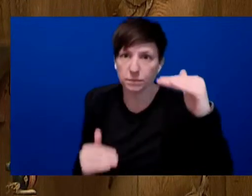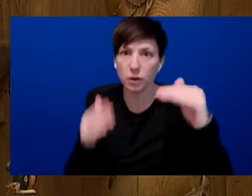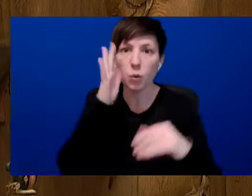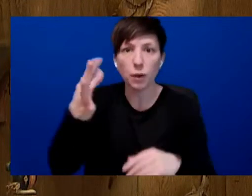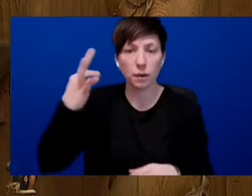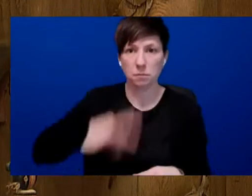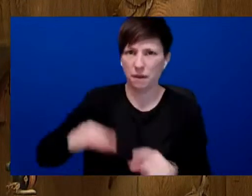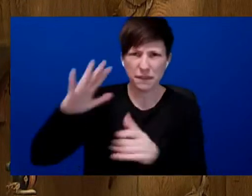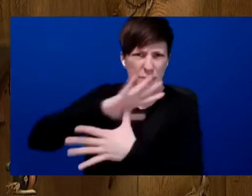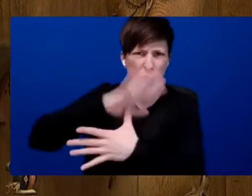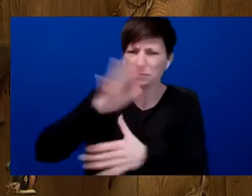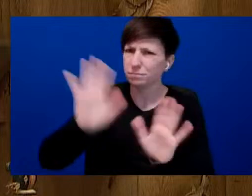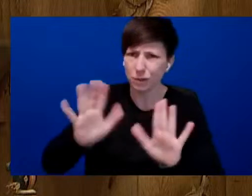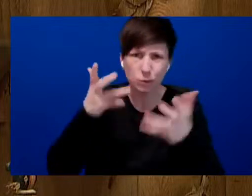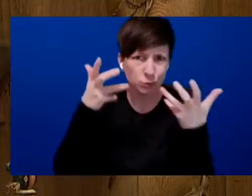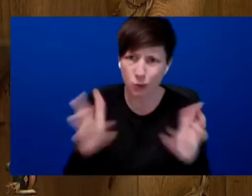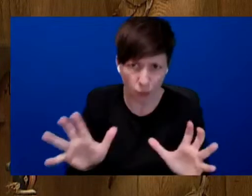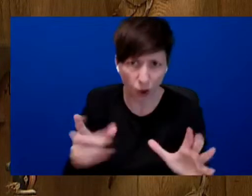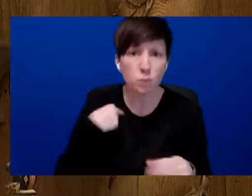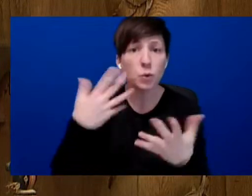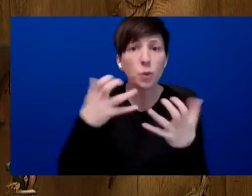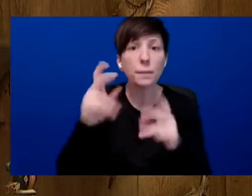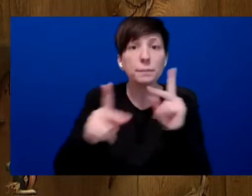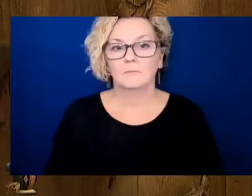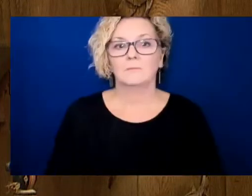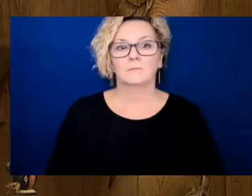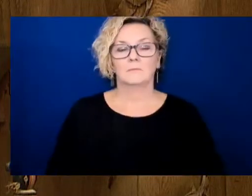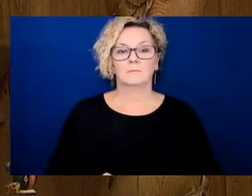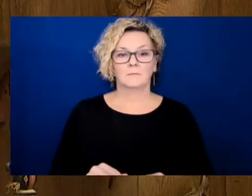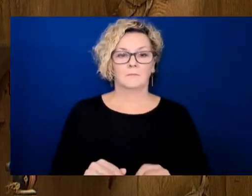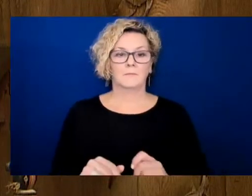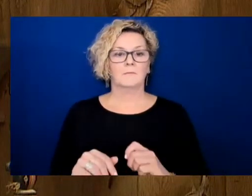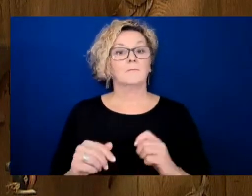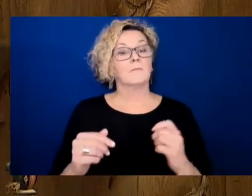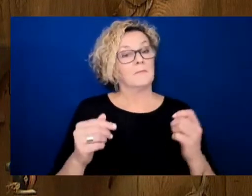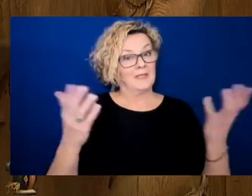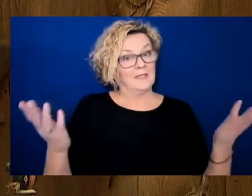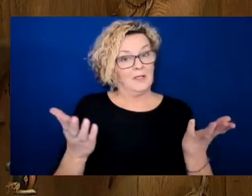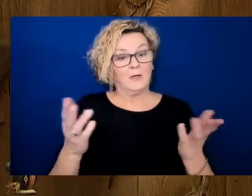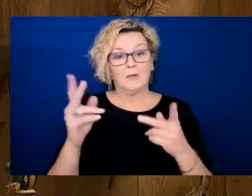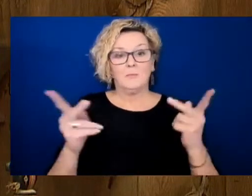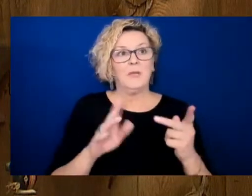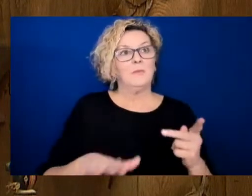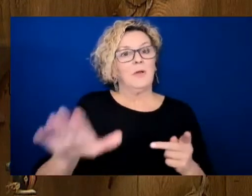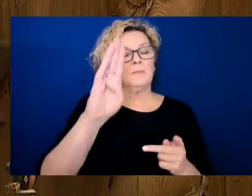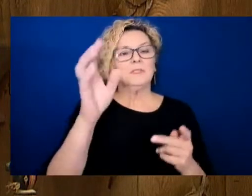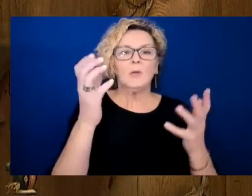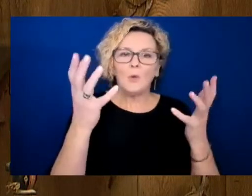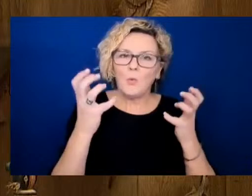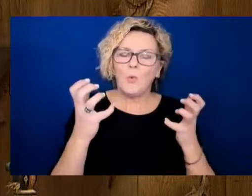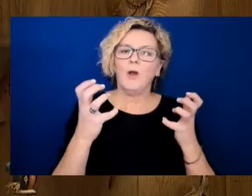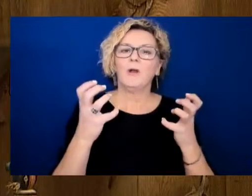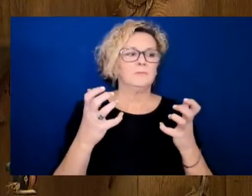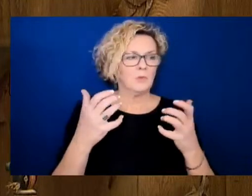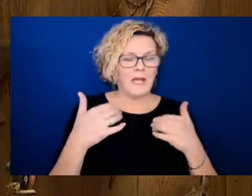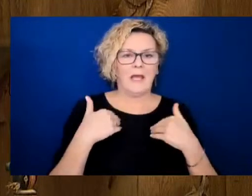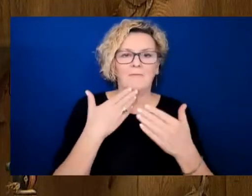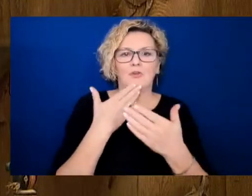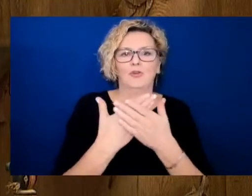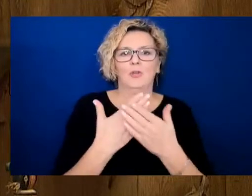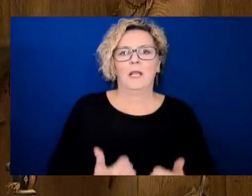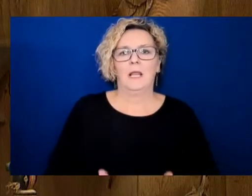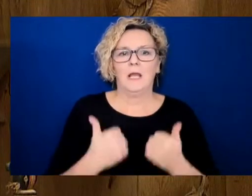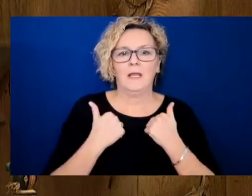to be able to build a good life. People just starting out in their adult lives want to be able to afford their rent and find good